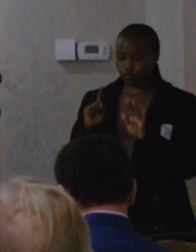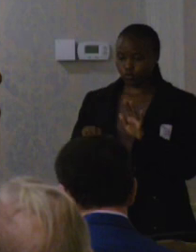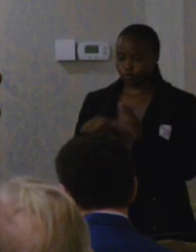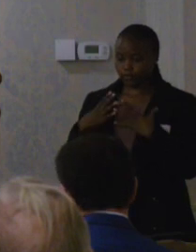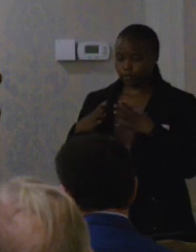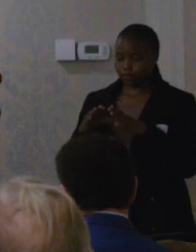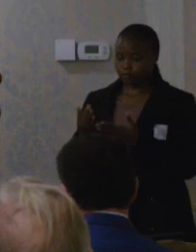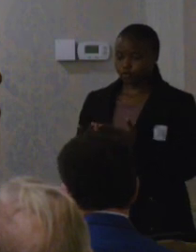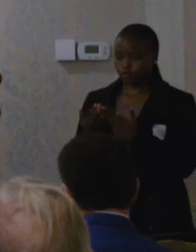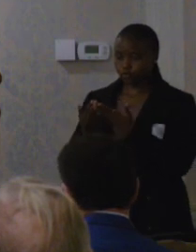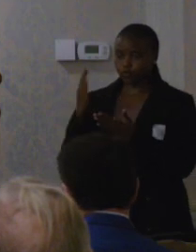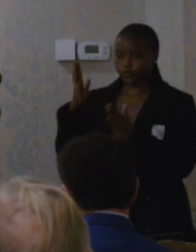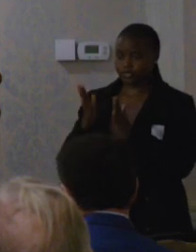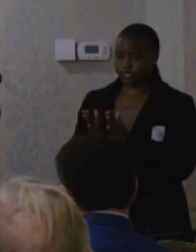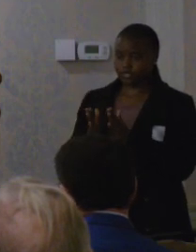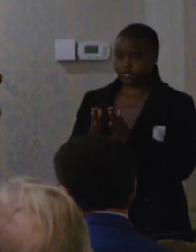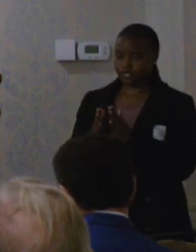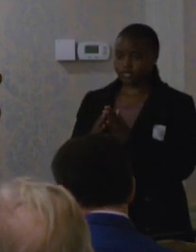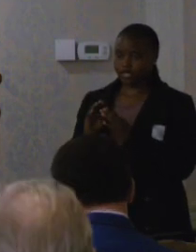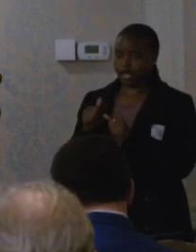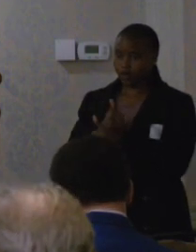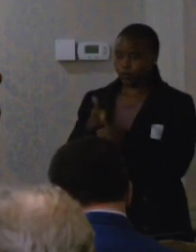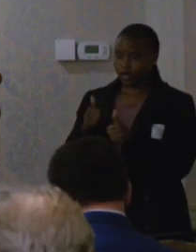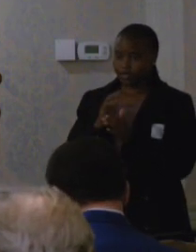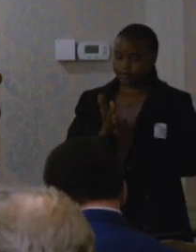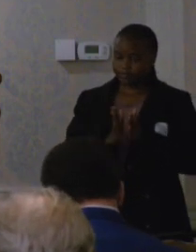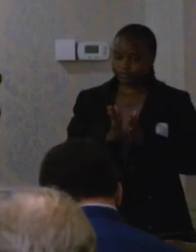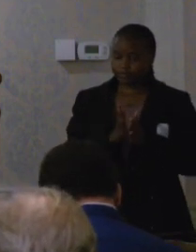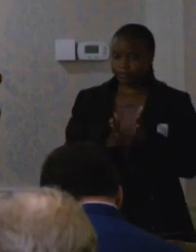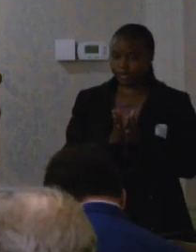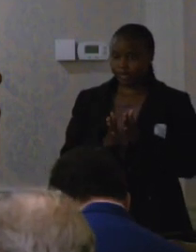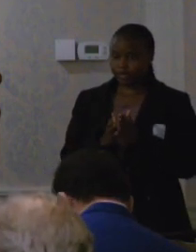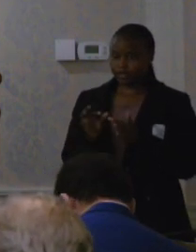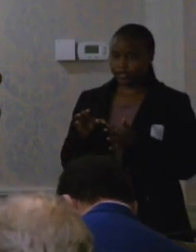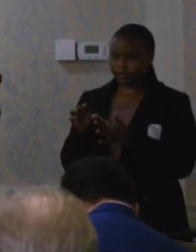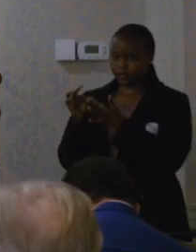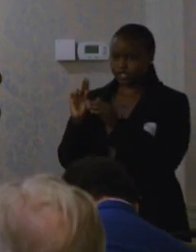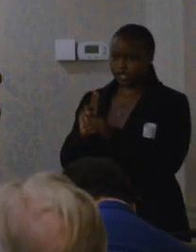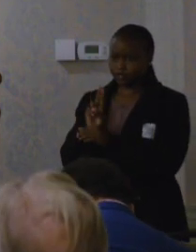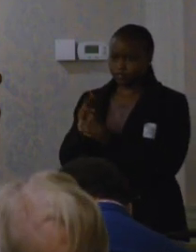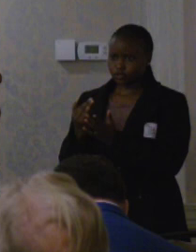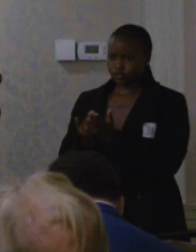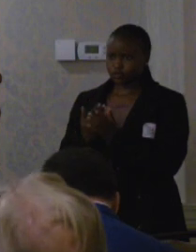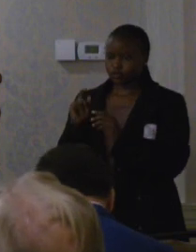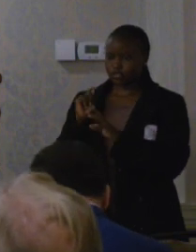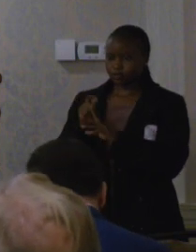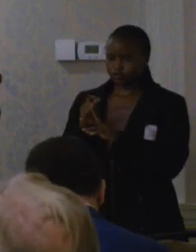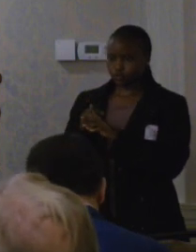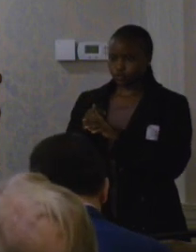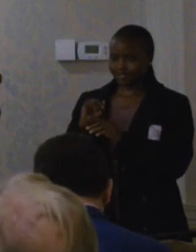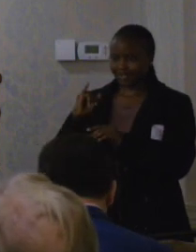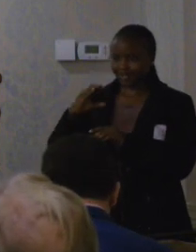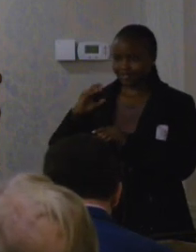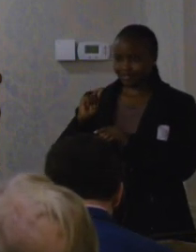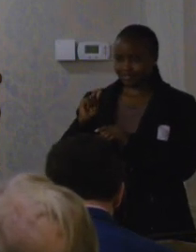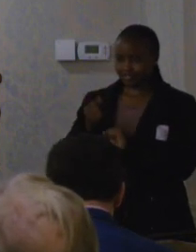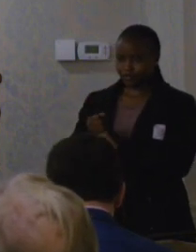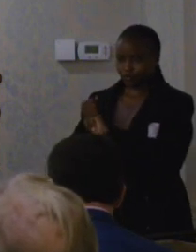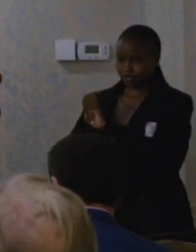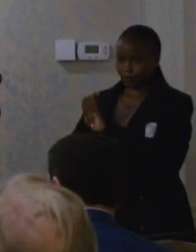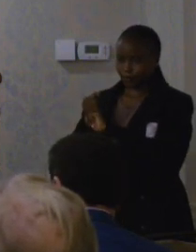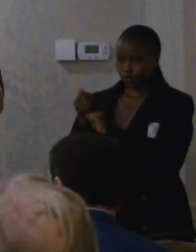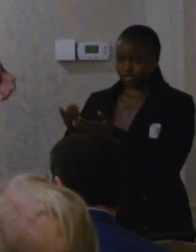program, the facilitators, are also very well prepared, especially also if you're going to use some tools and ICTs to support the